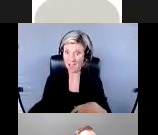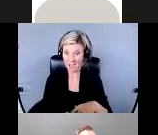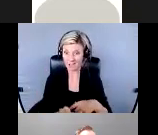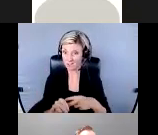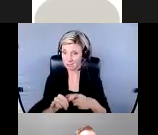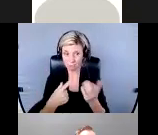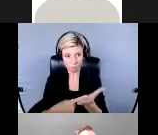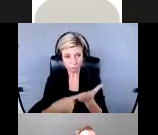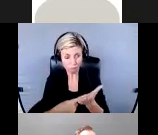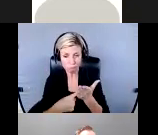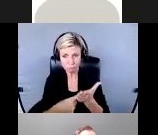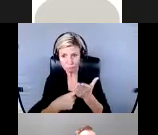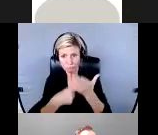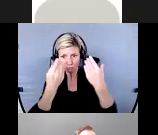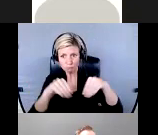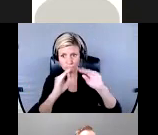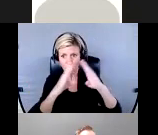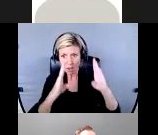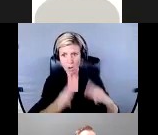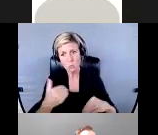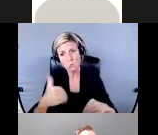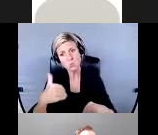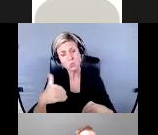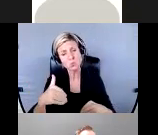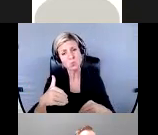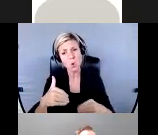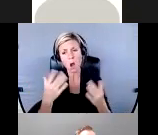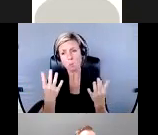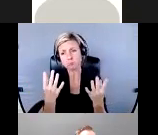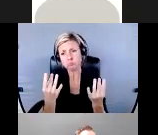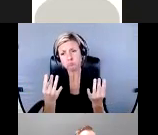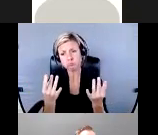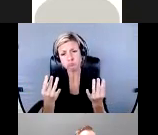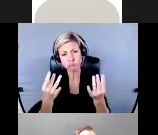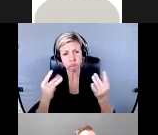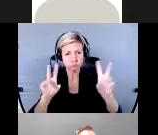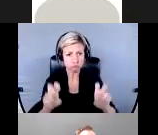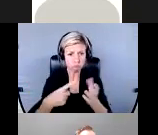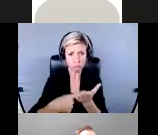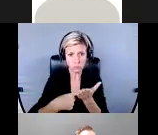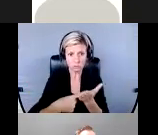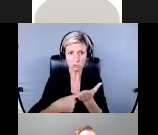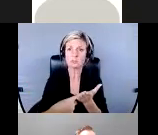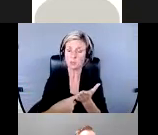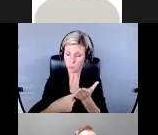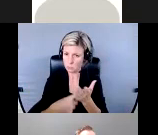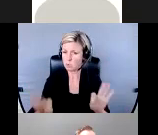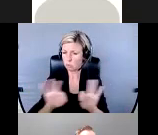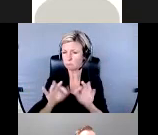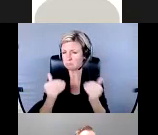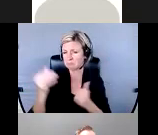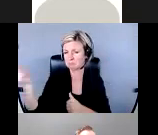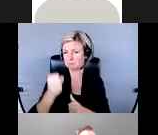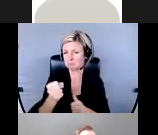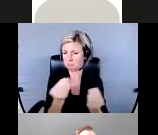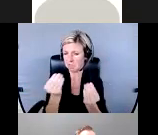strong reason for family mediation to come into play, and a real trigger for conflict. Financial